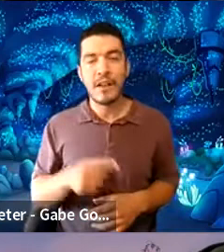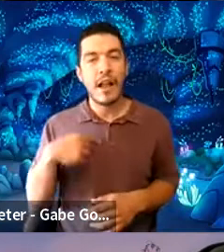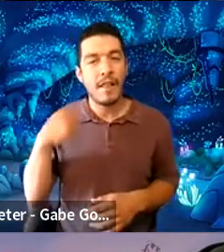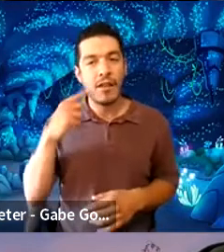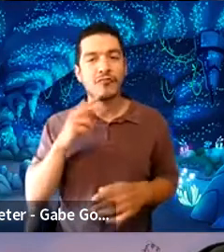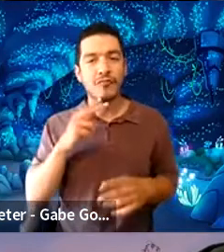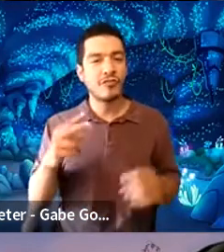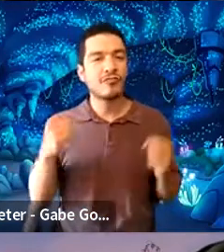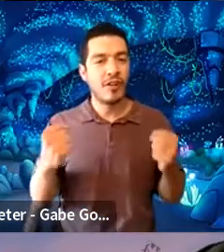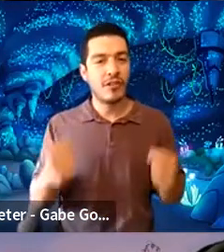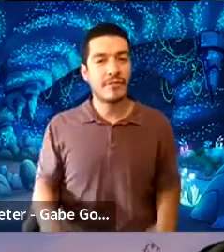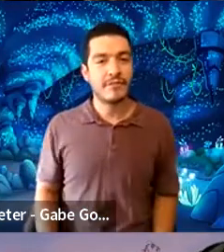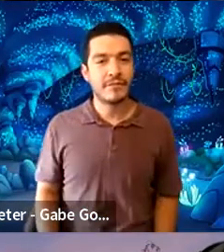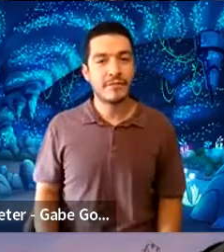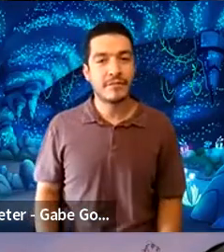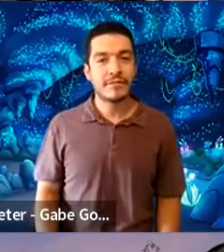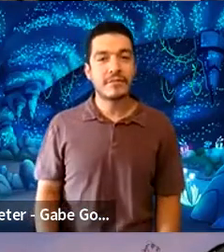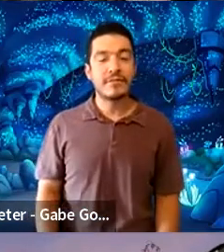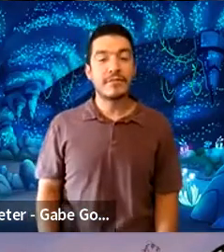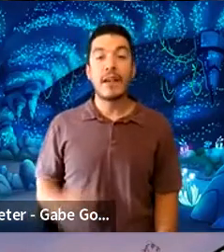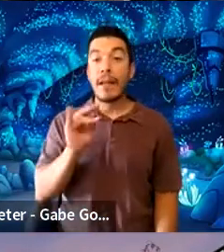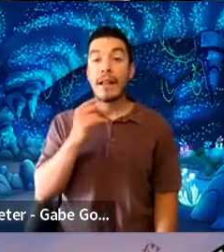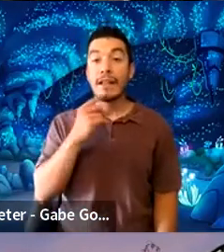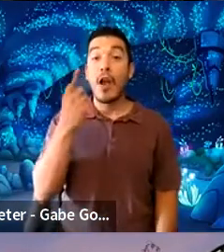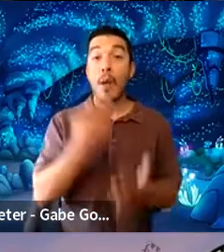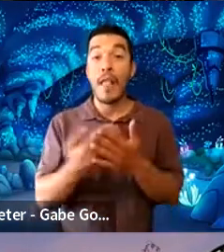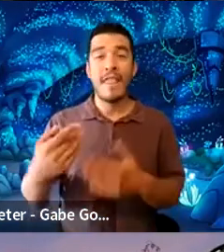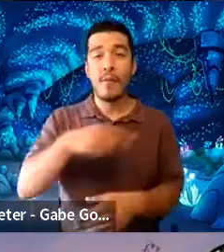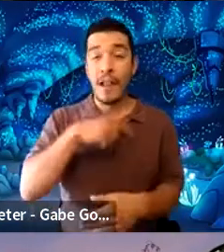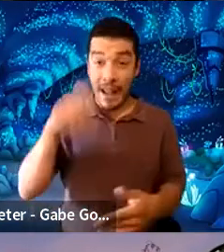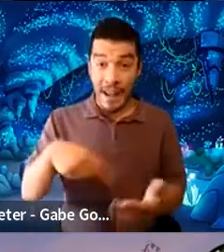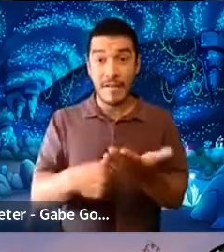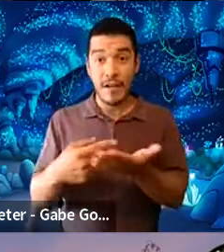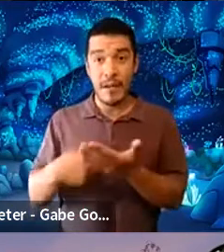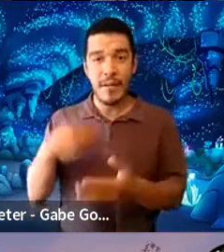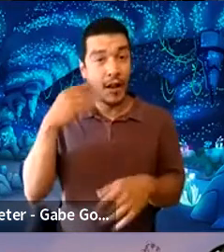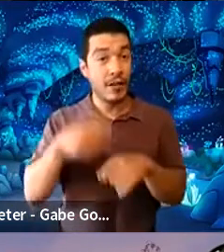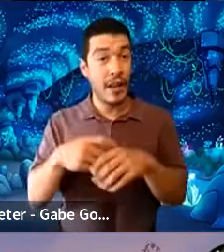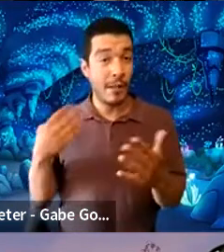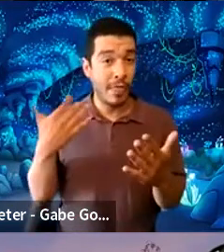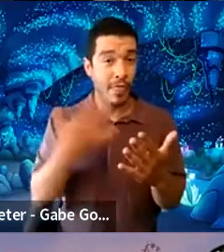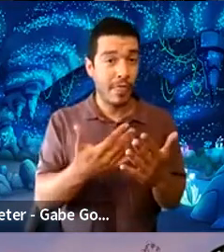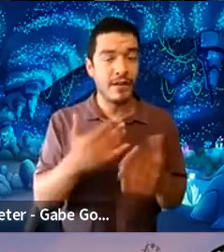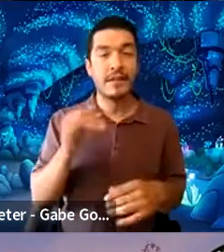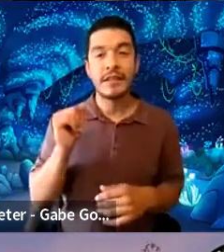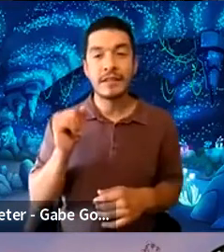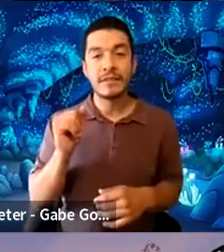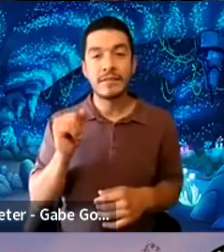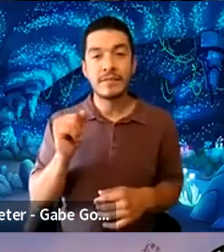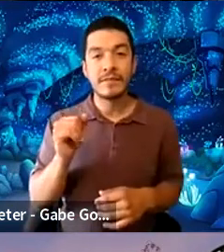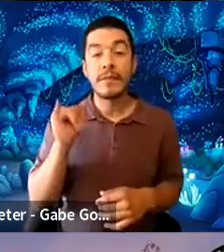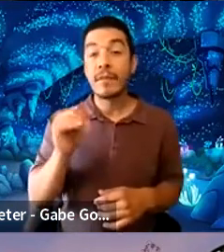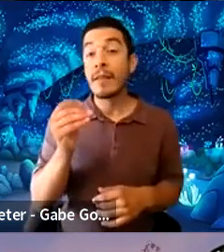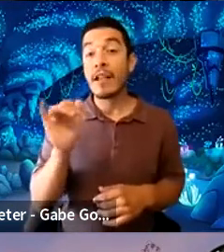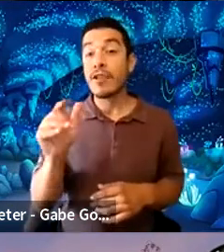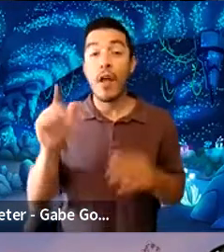really empowering. So the one thing we have to talk about, because I know we're coming up on time, is the